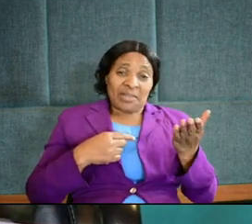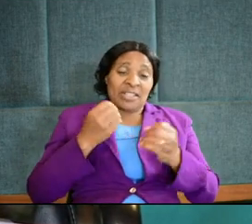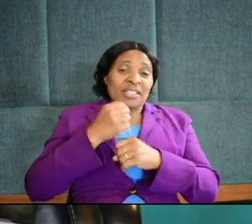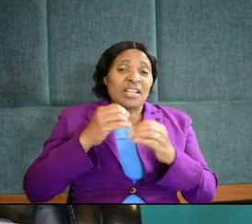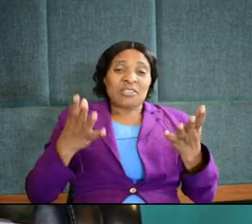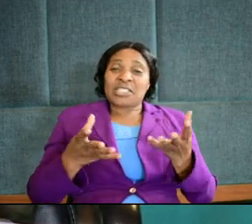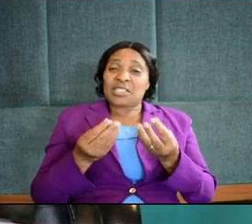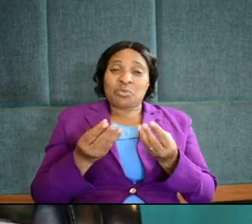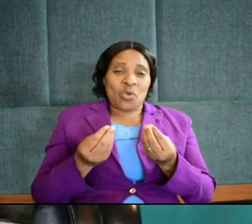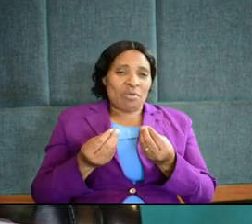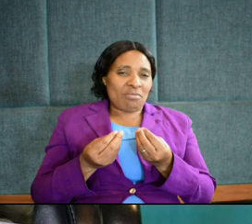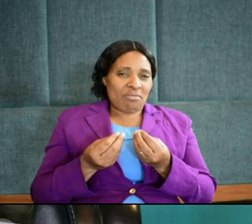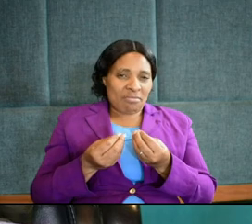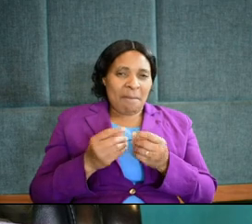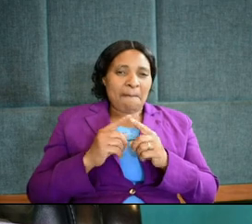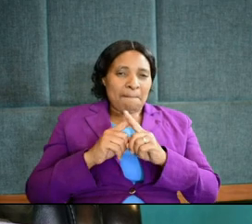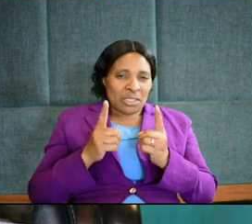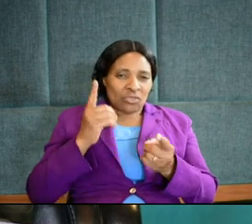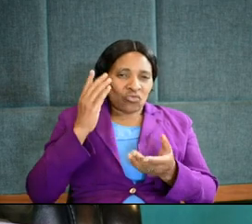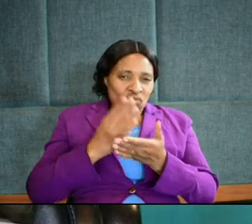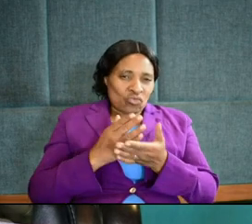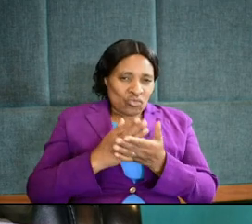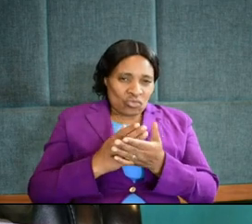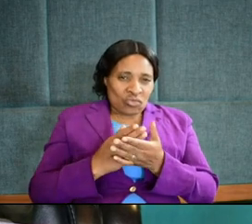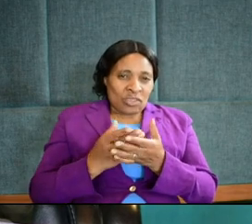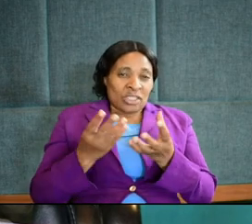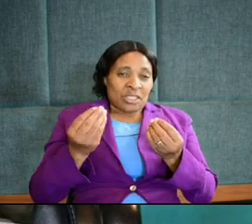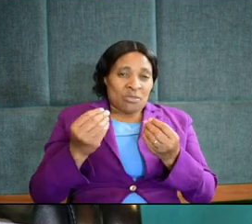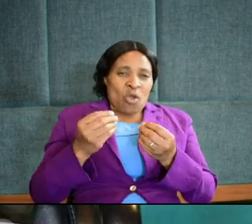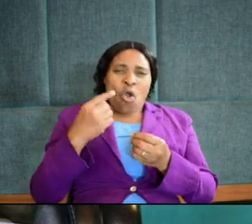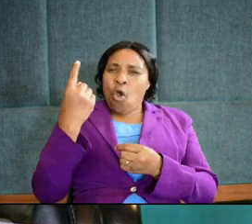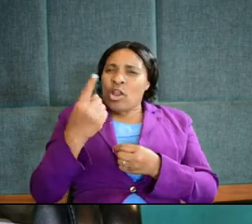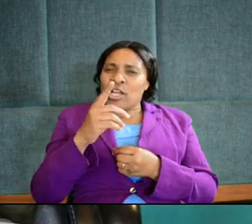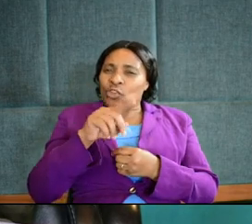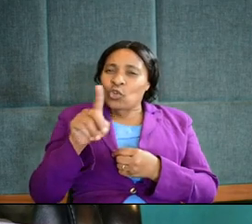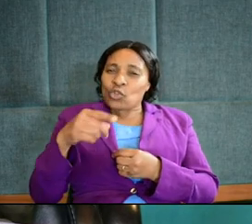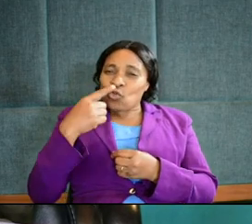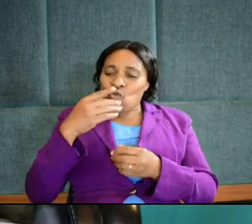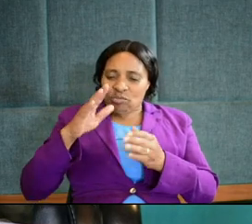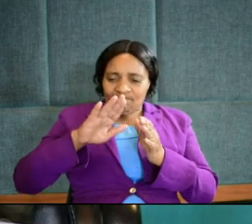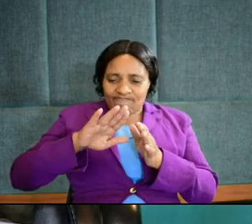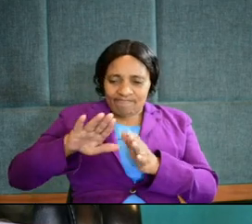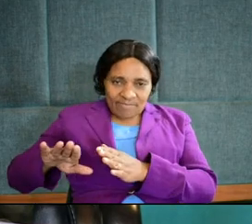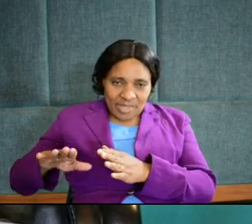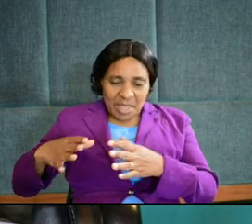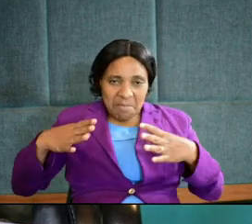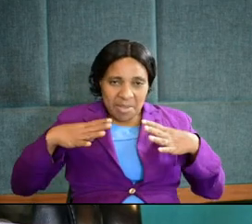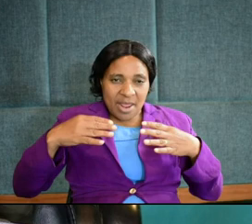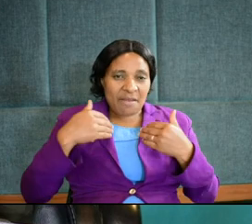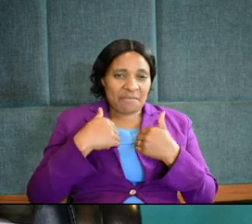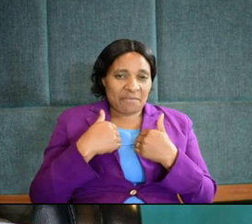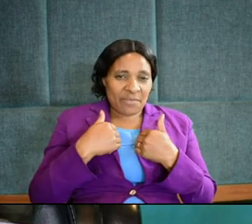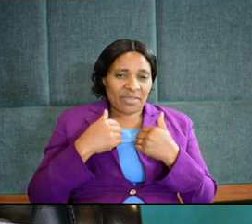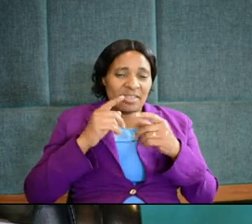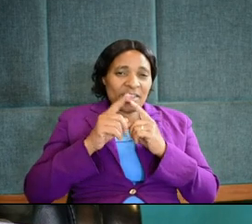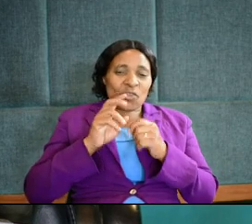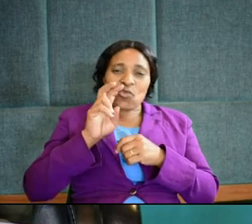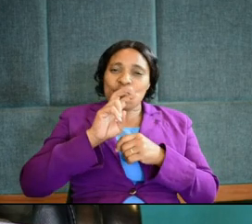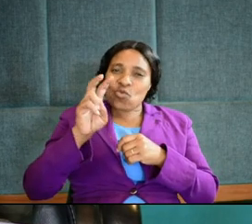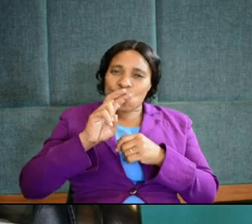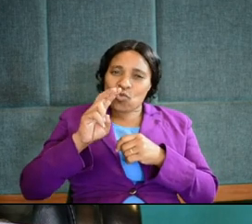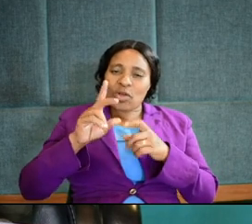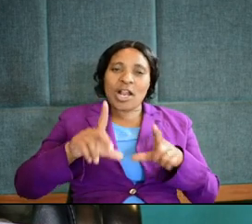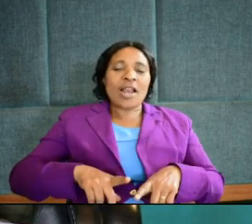be that simple. But it really is. Only for those who are willing to set aside their pride, look